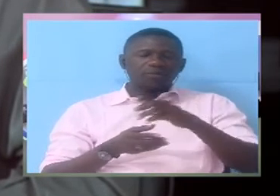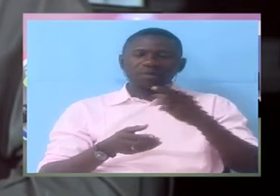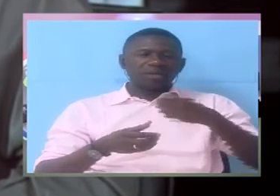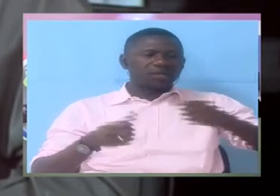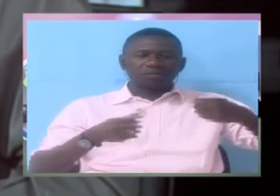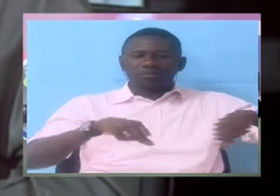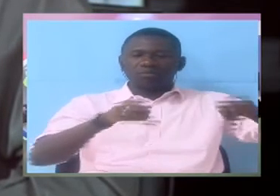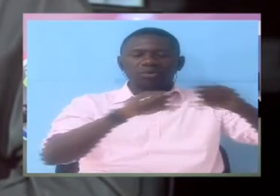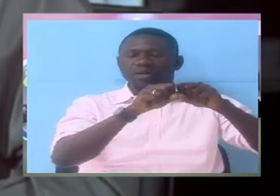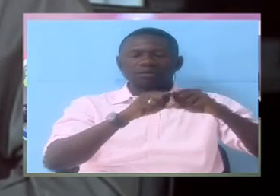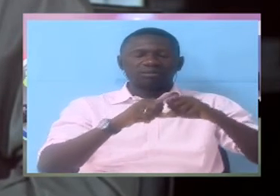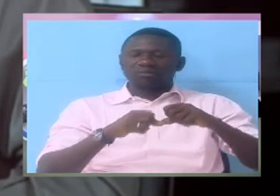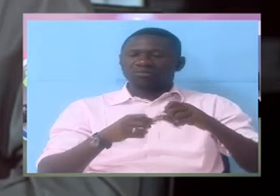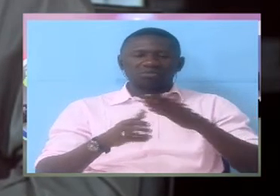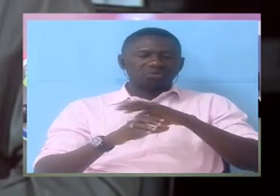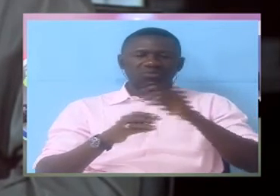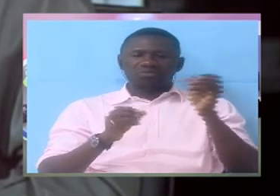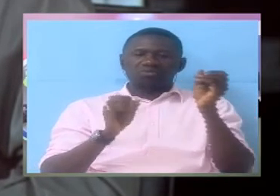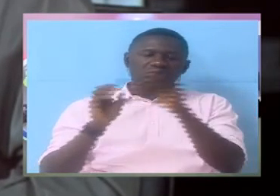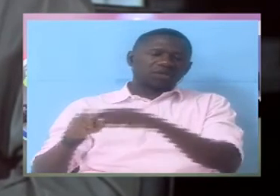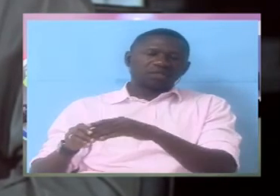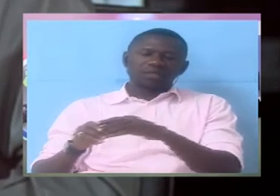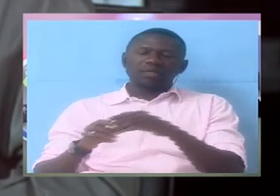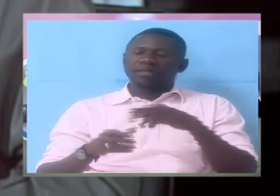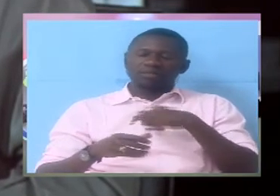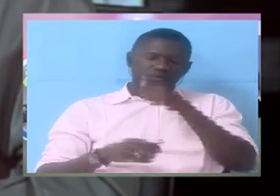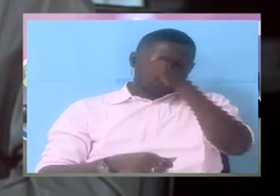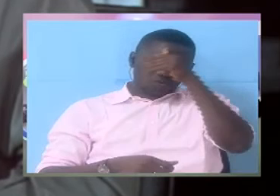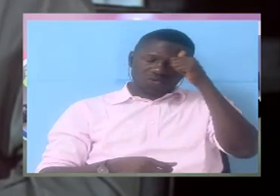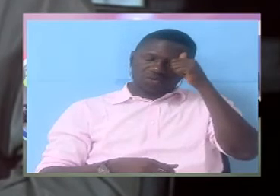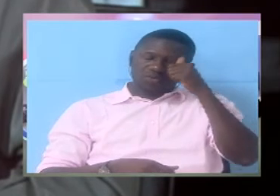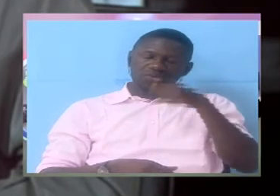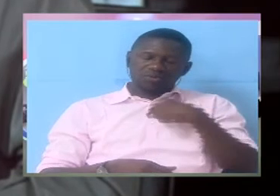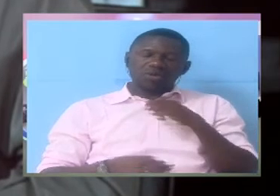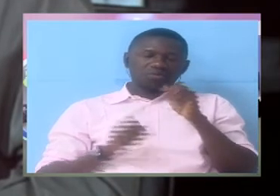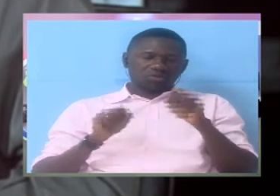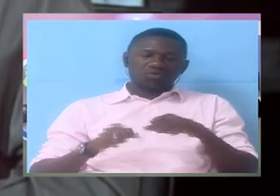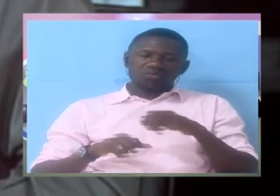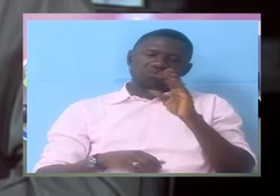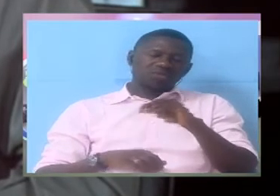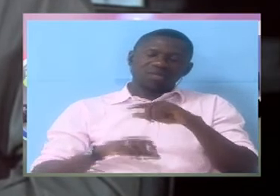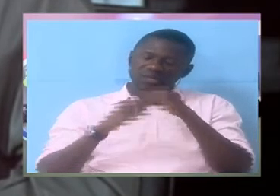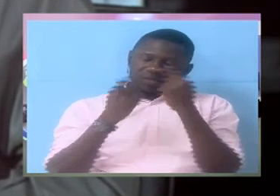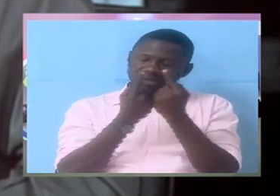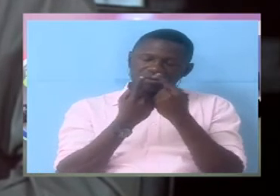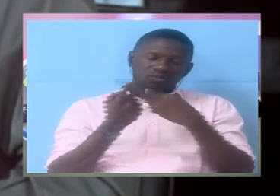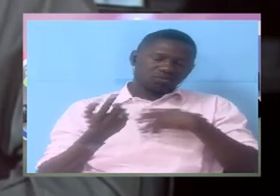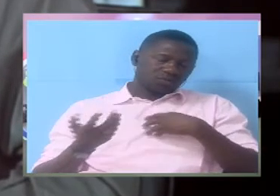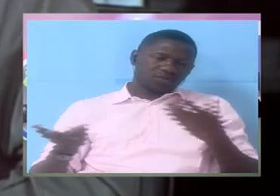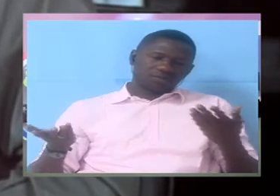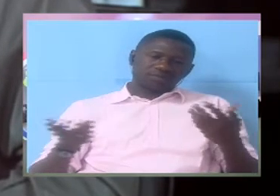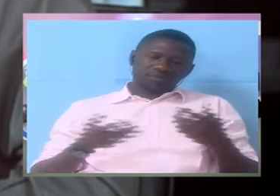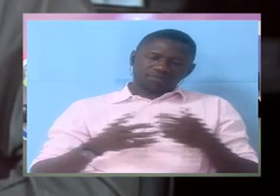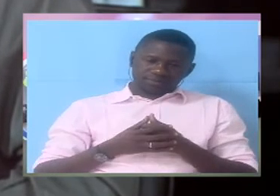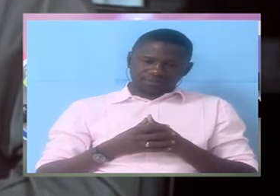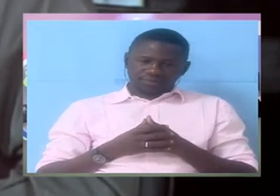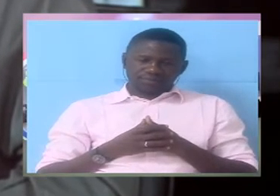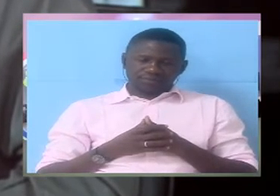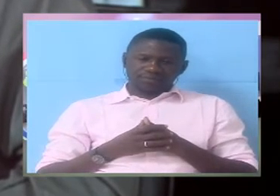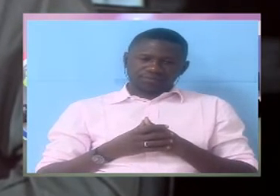from anywhere and dump you into the service so that you can do anything within the service.